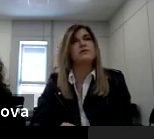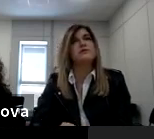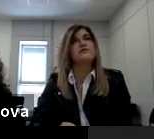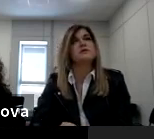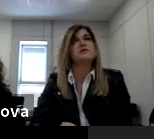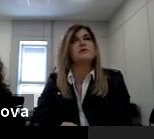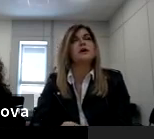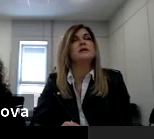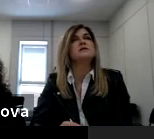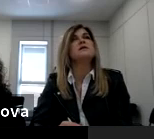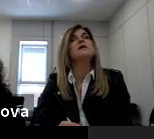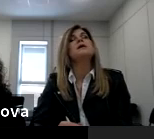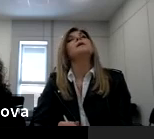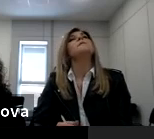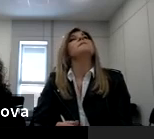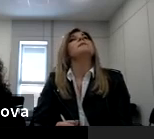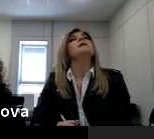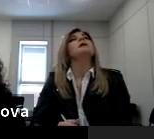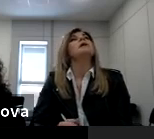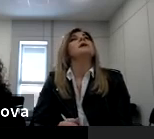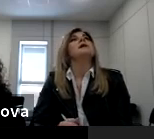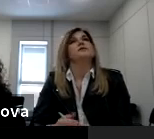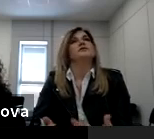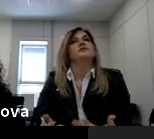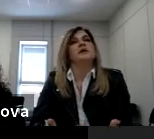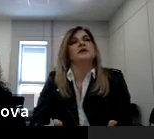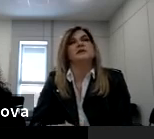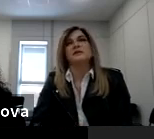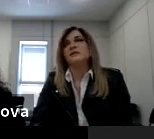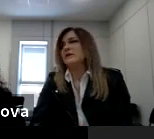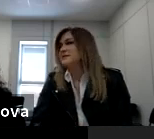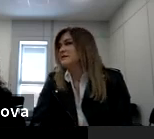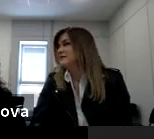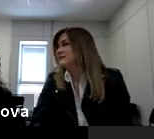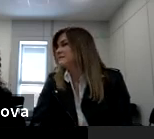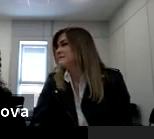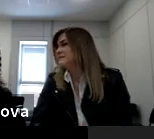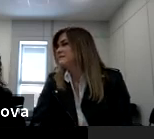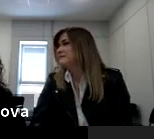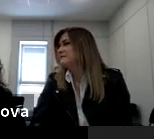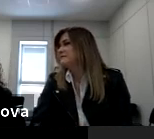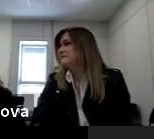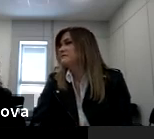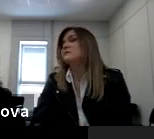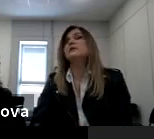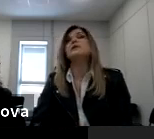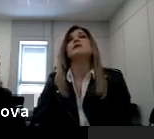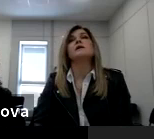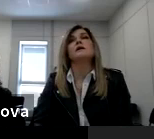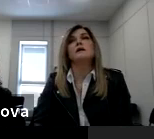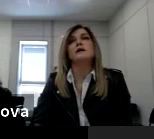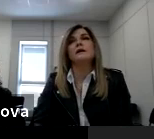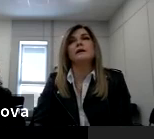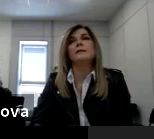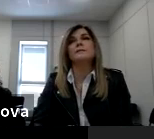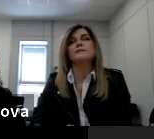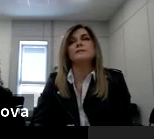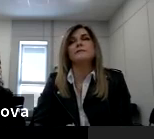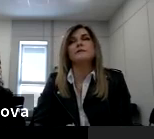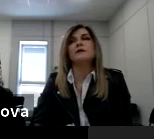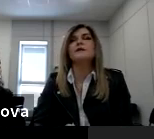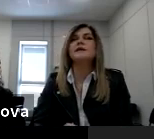instance, if you use several ones. In order to target it is made on a plant. It is made here on a fabric. Yeah, it must